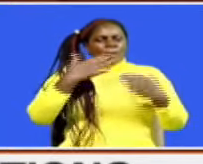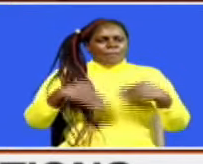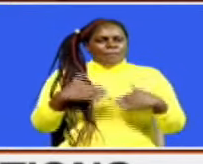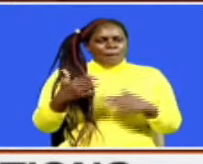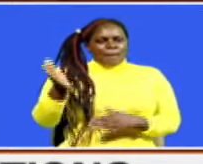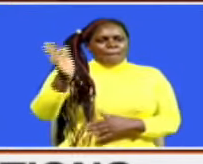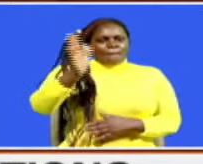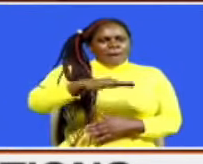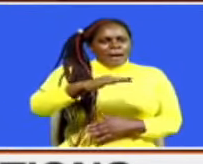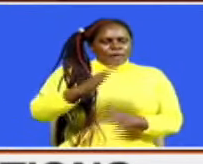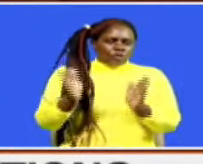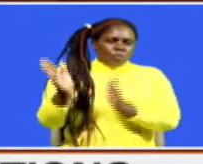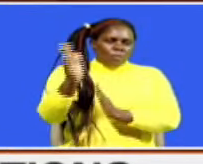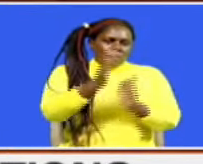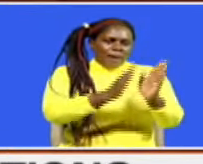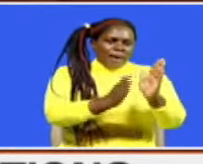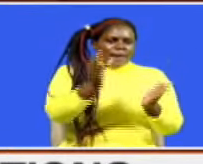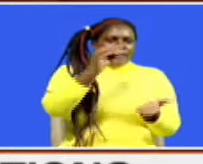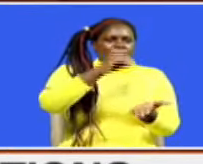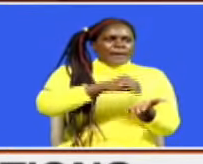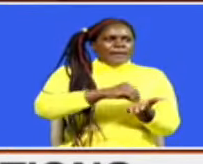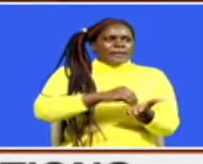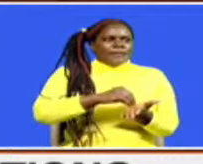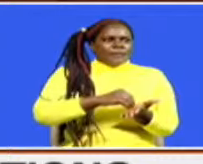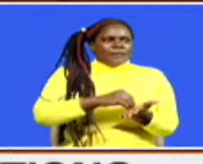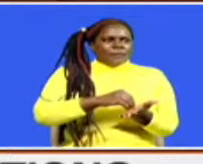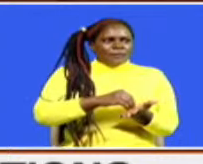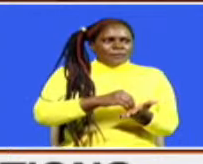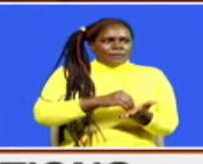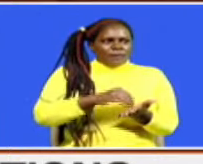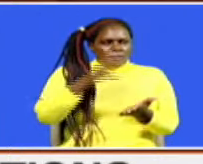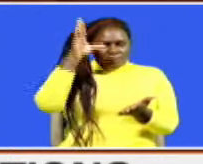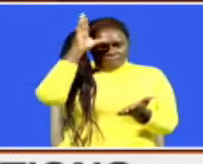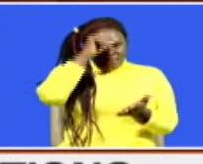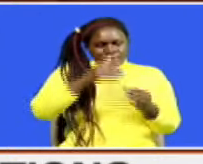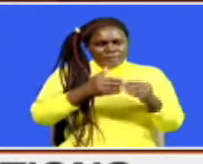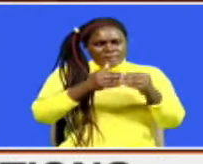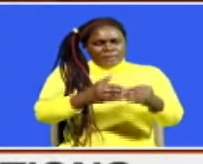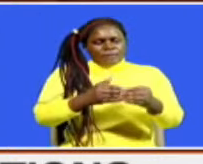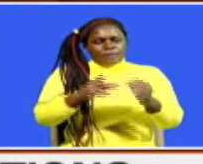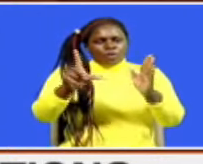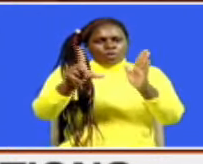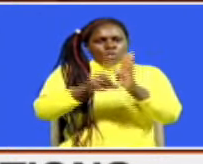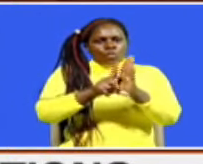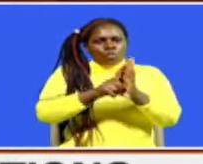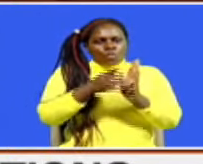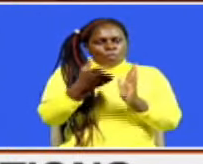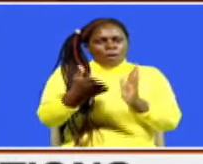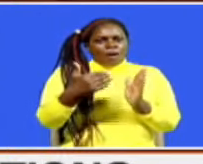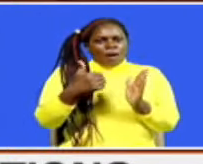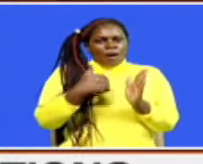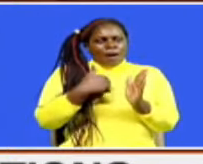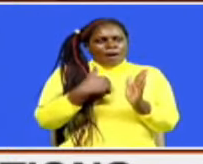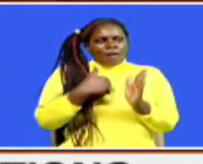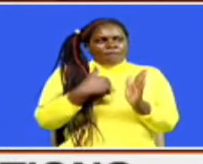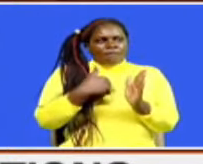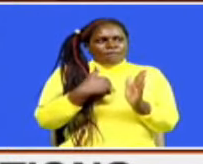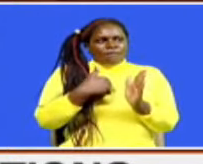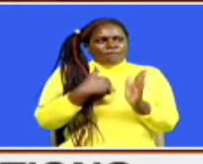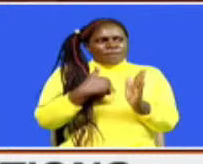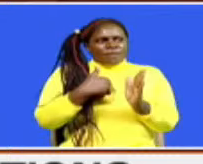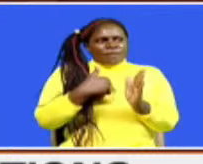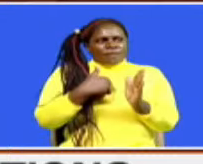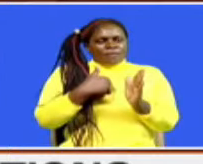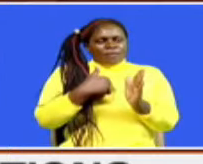go back to the drawing board, be guided by rules of civility, and have distinct courses